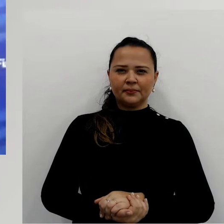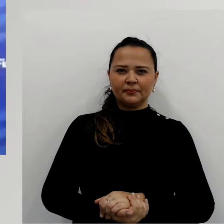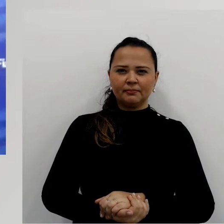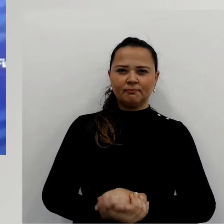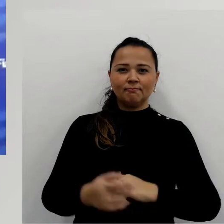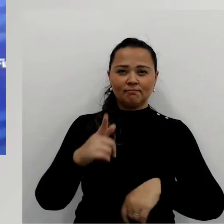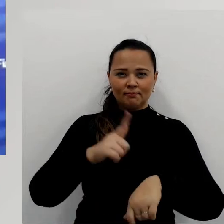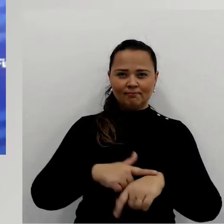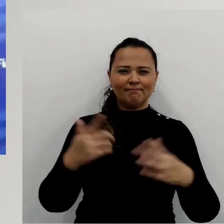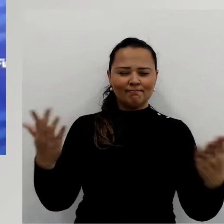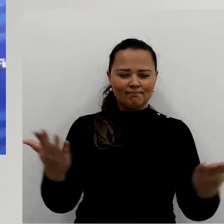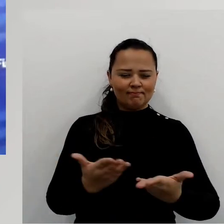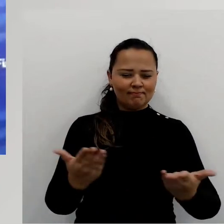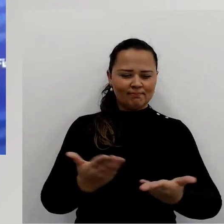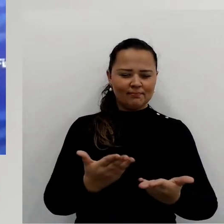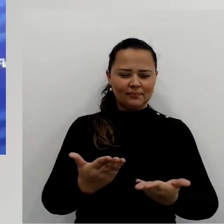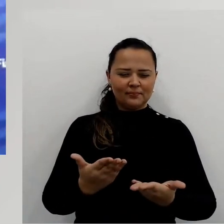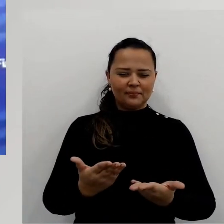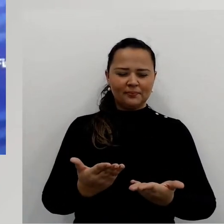And